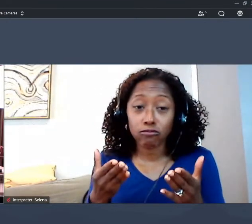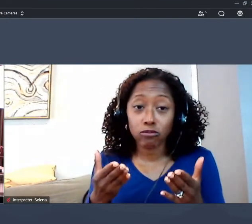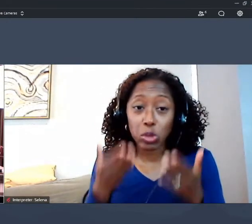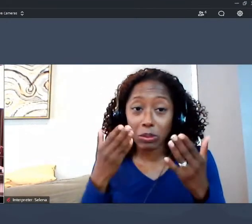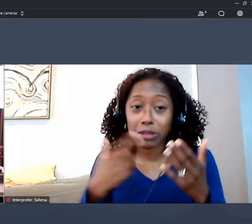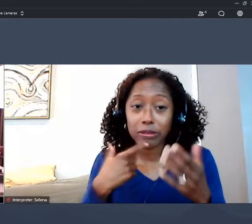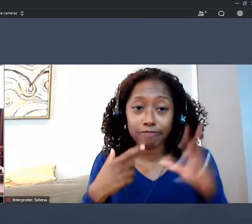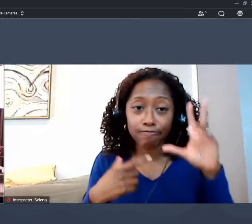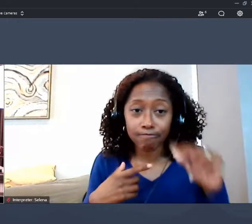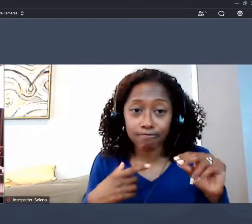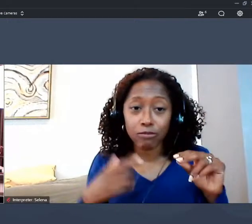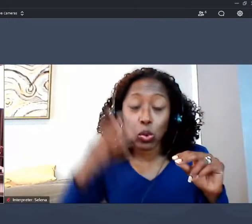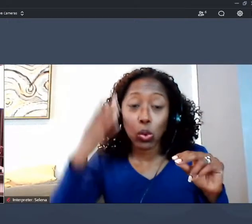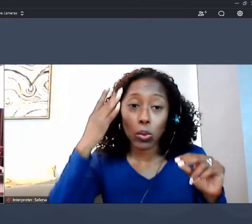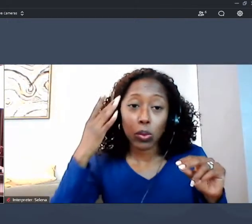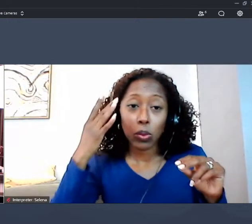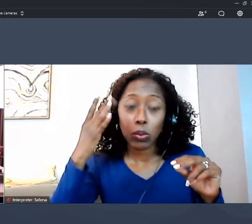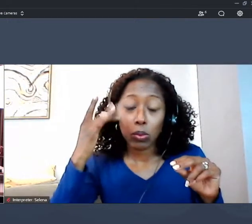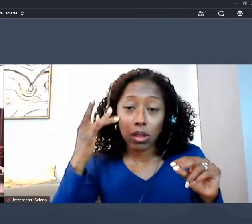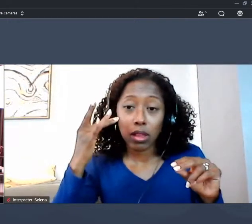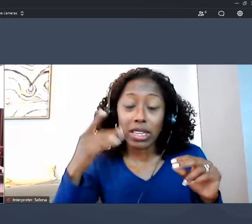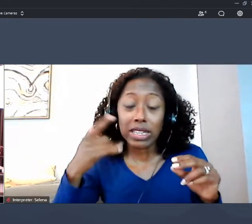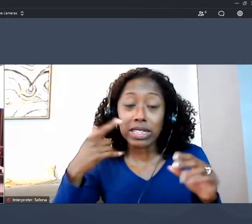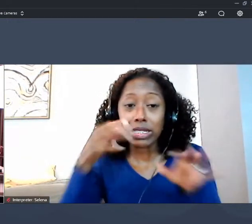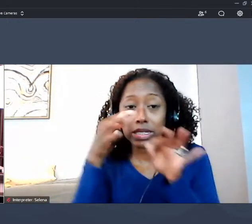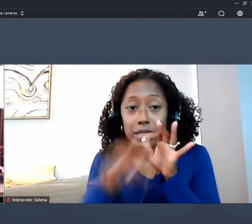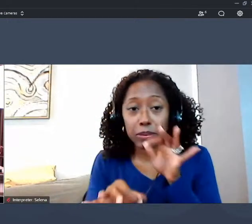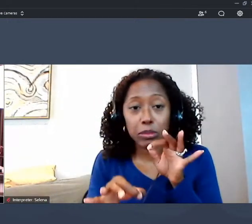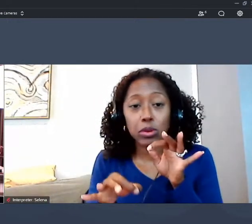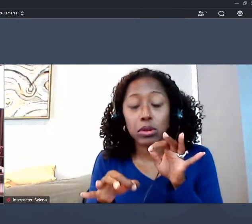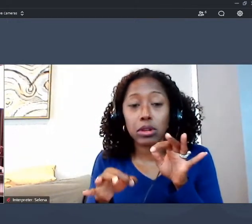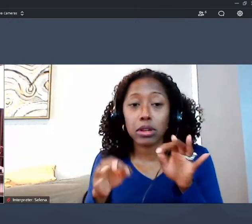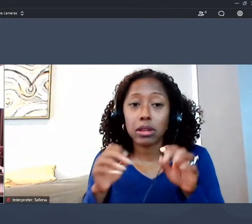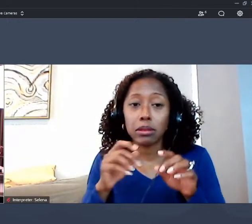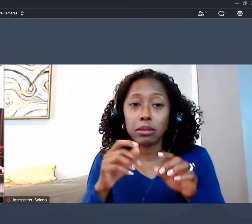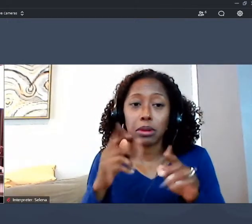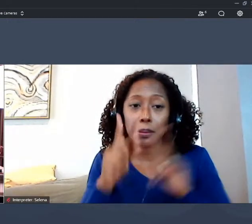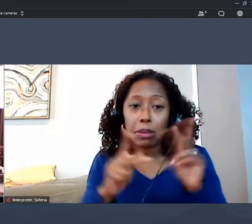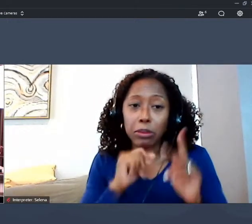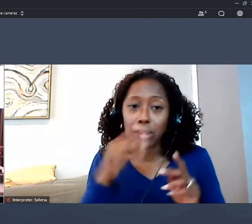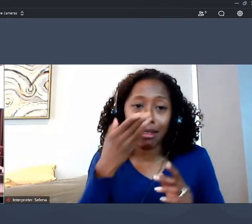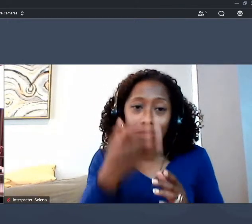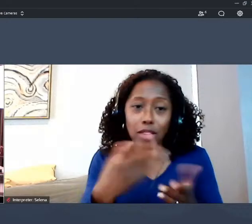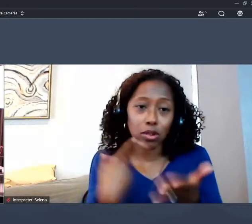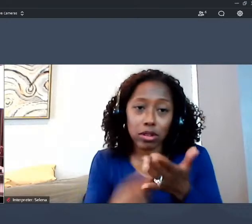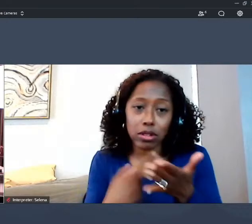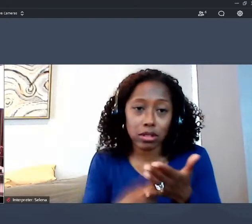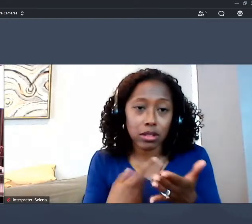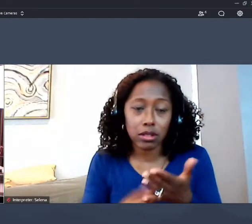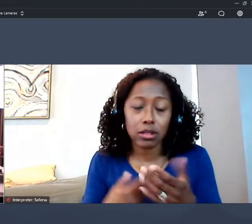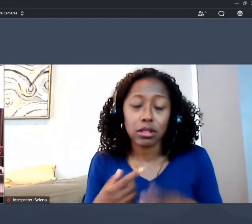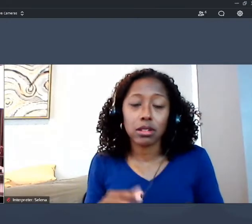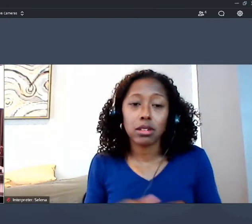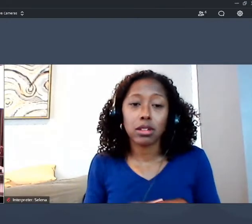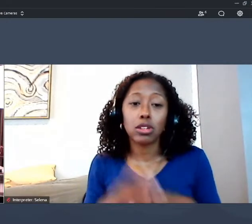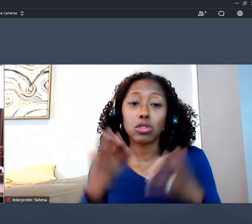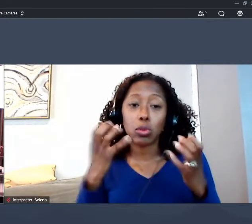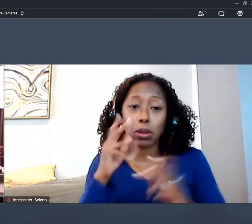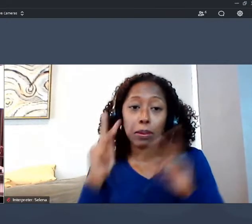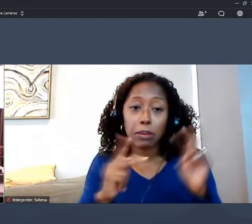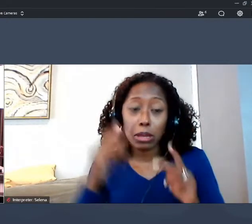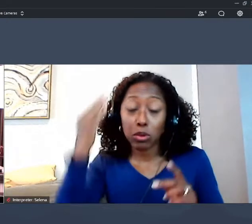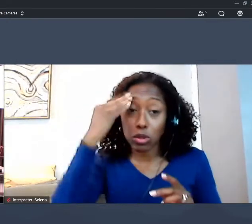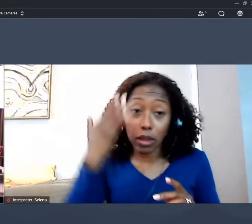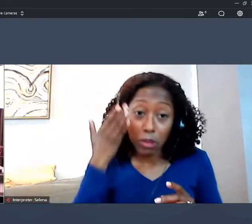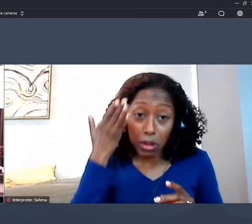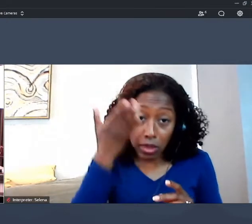this, it's simple, but nobody was there to talk about it. So we just want to make sure that folks know that they got to be there to talk about